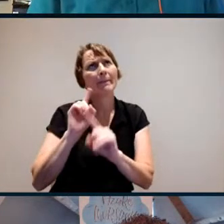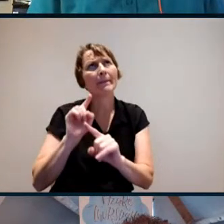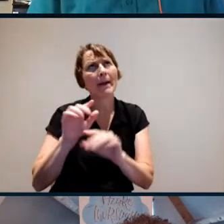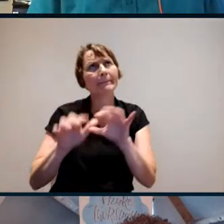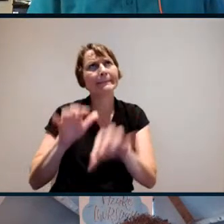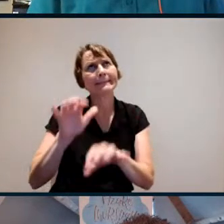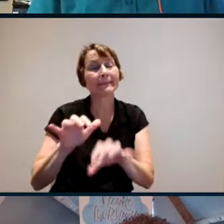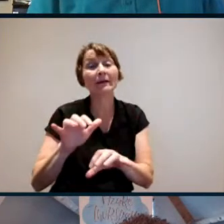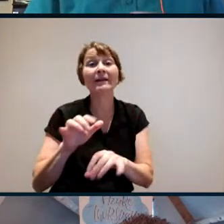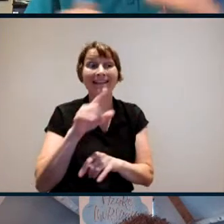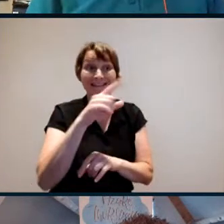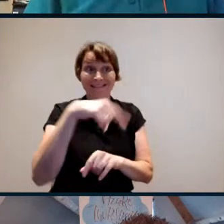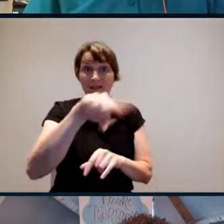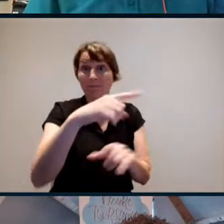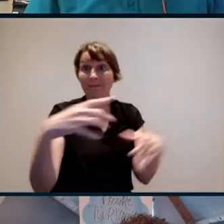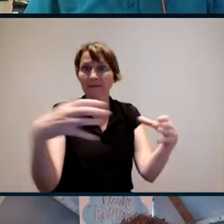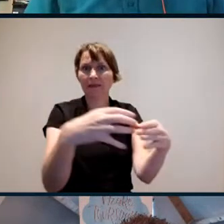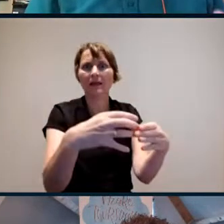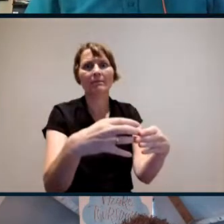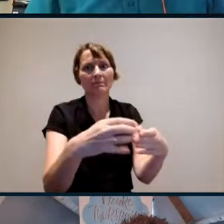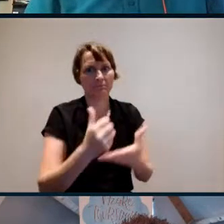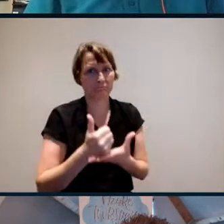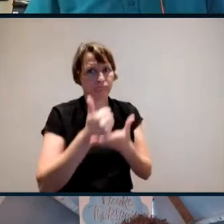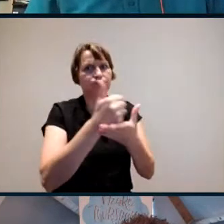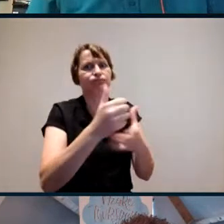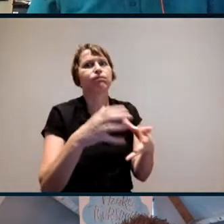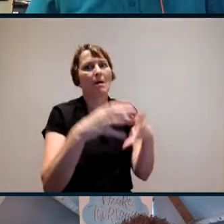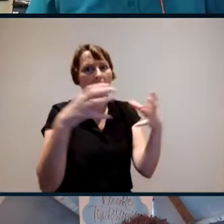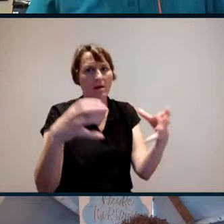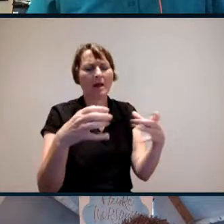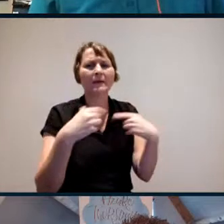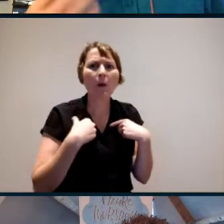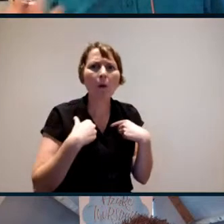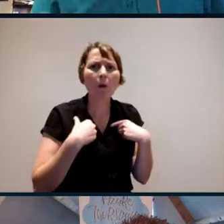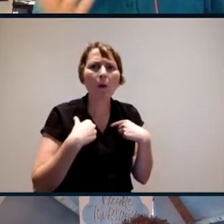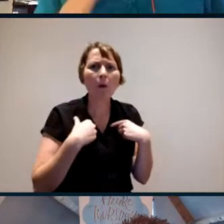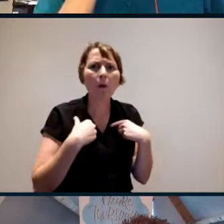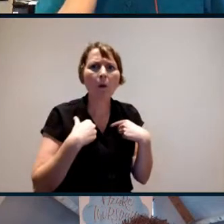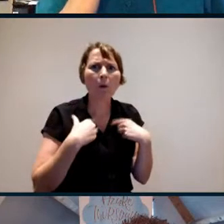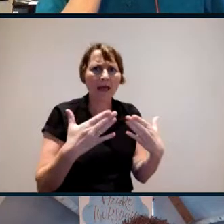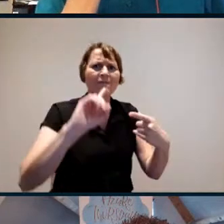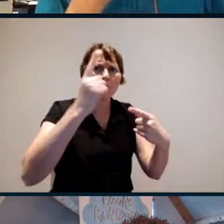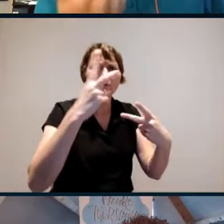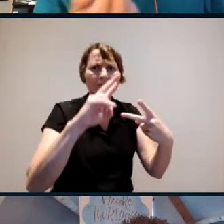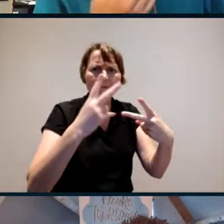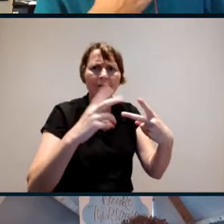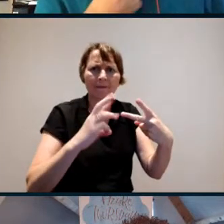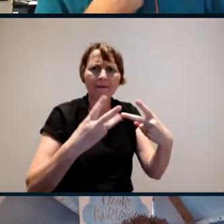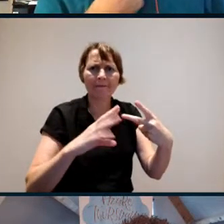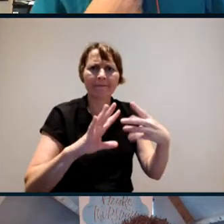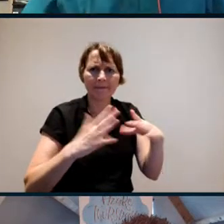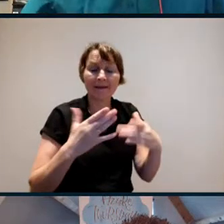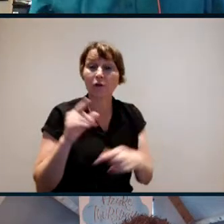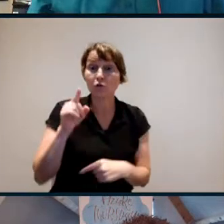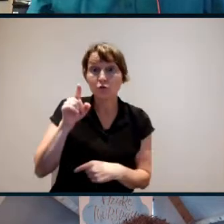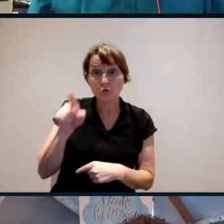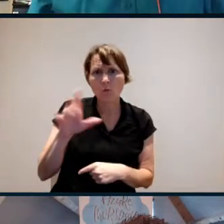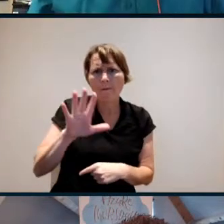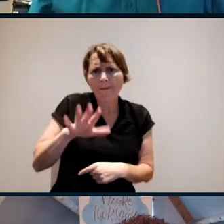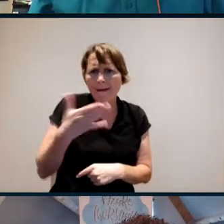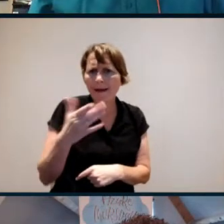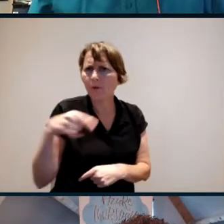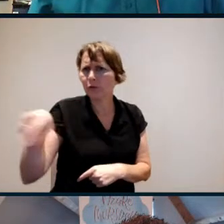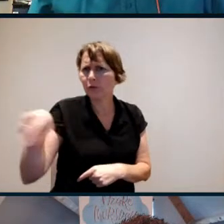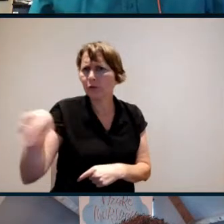that helps them focus on what they should be building and how you're using the application or using Thai, et cetera. Yeah.